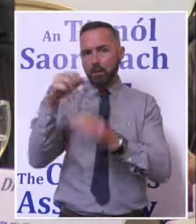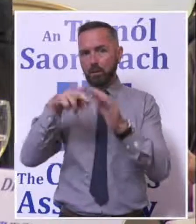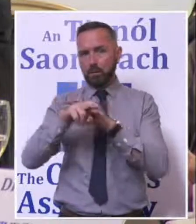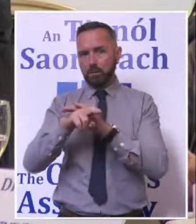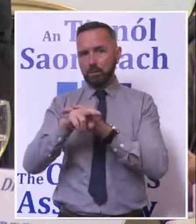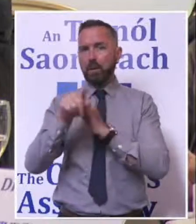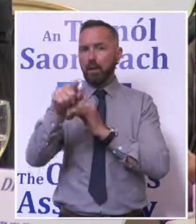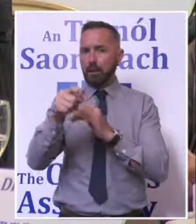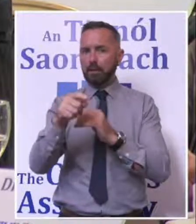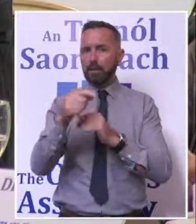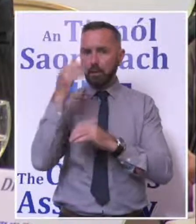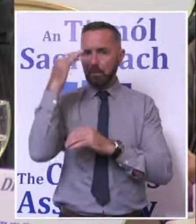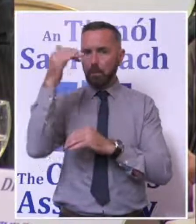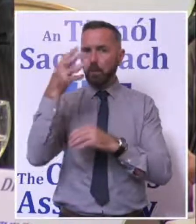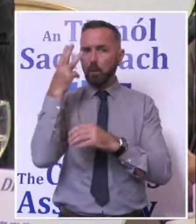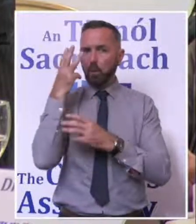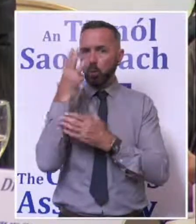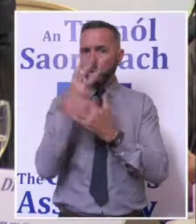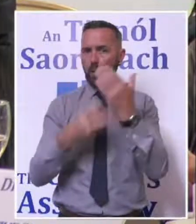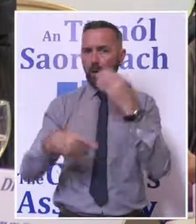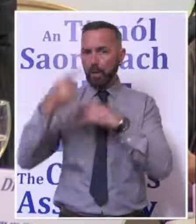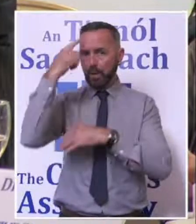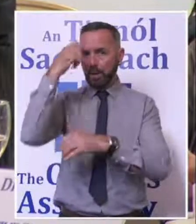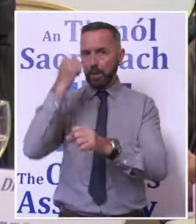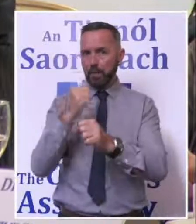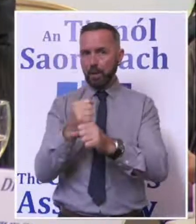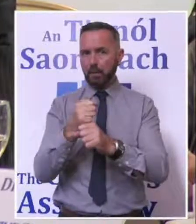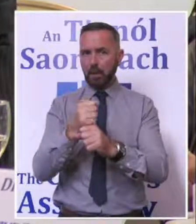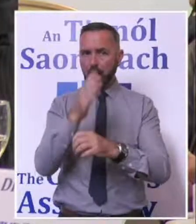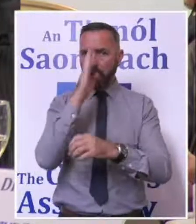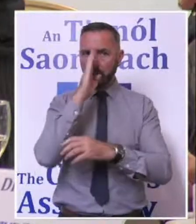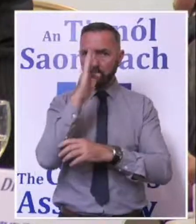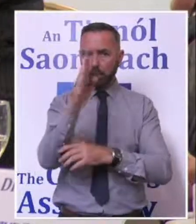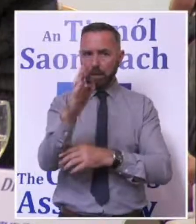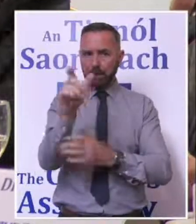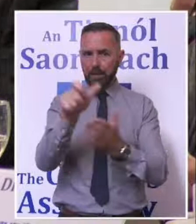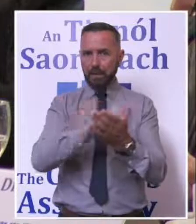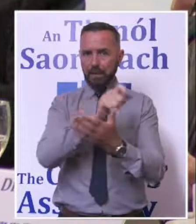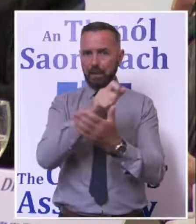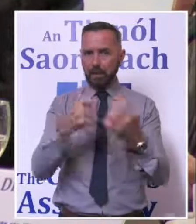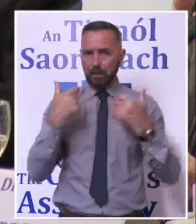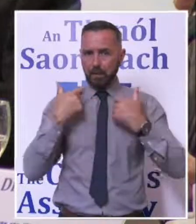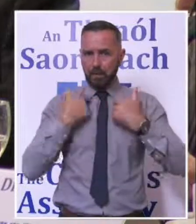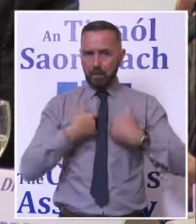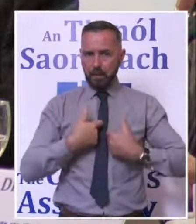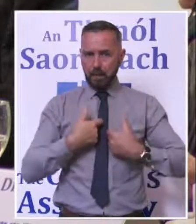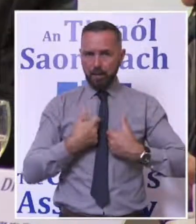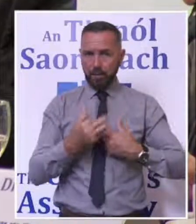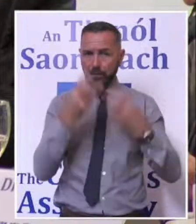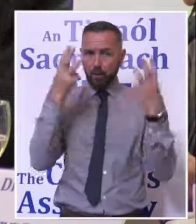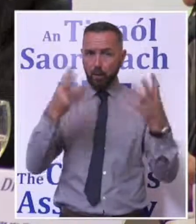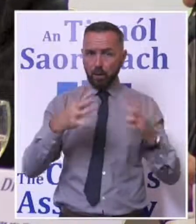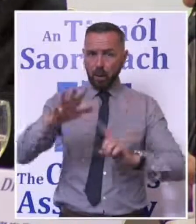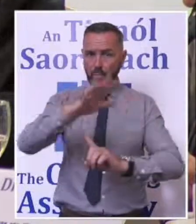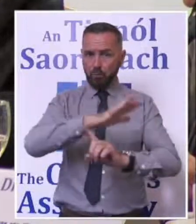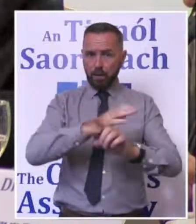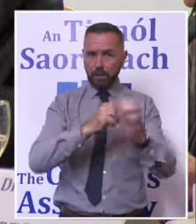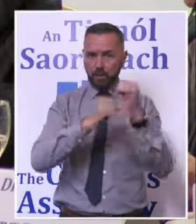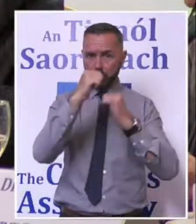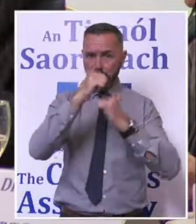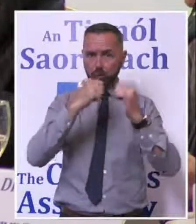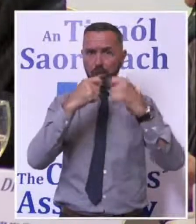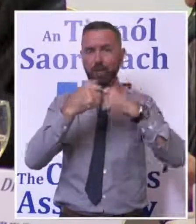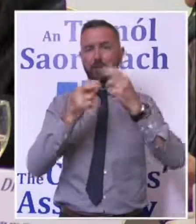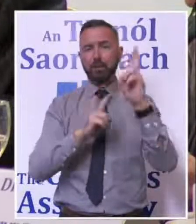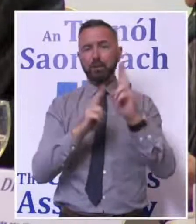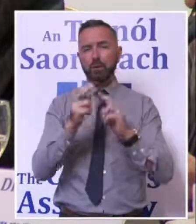worth thinking about is that idea of a directly elected mayor. If you want to have a regional structure, then that regional structure